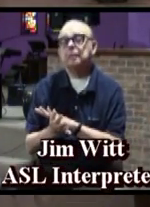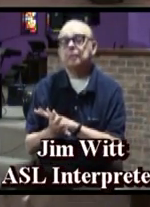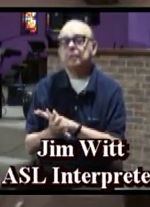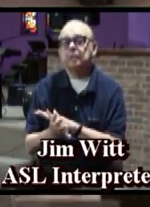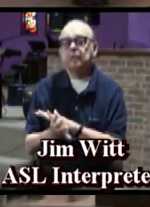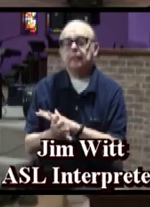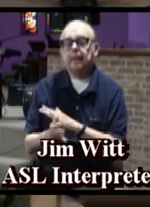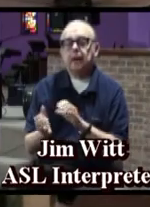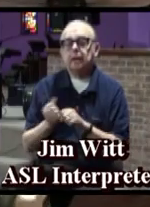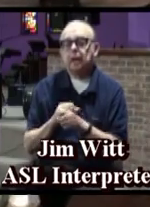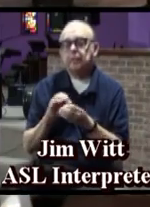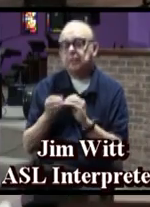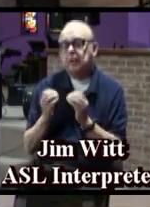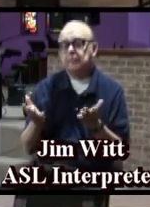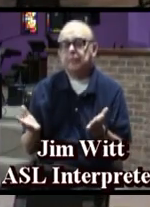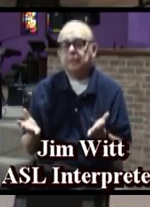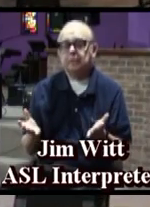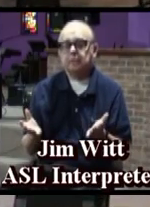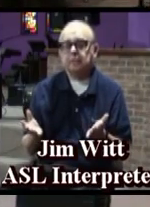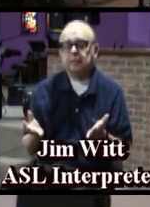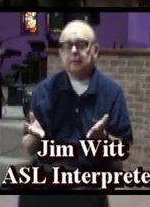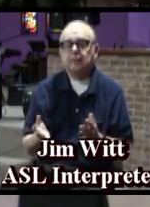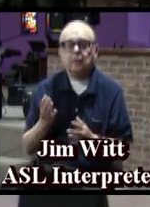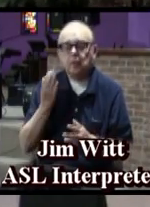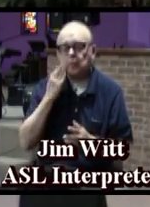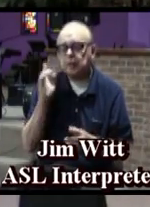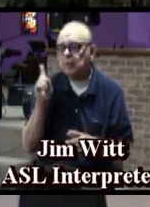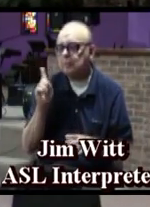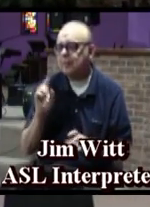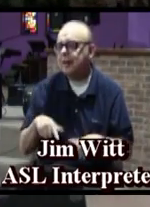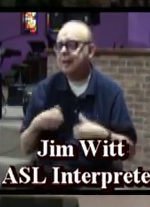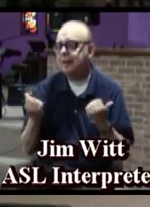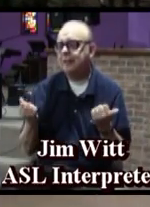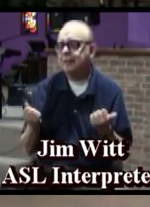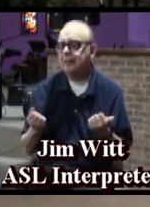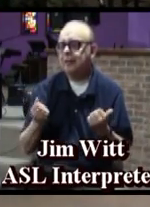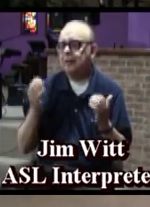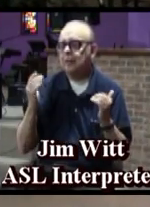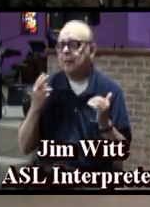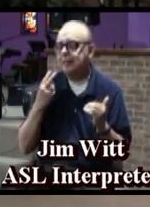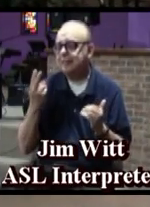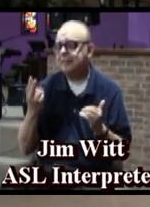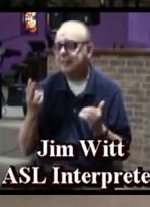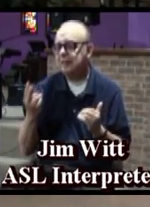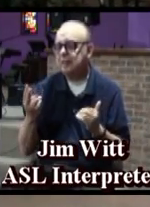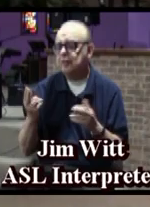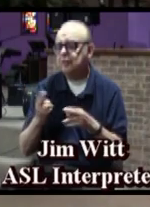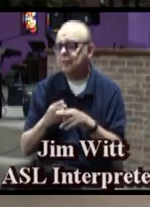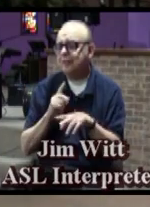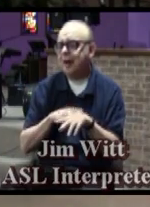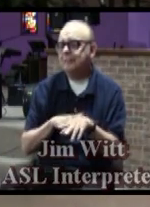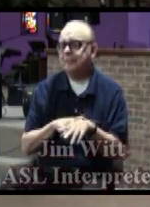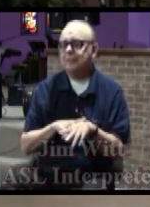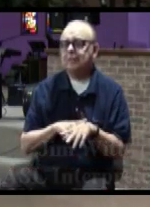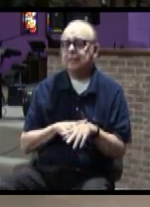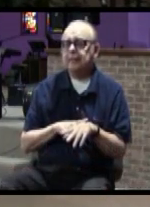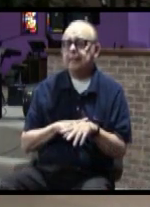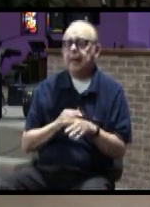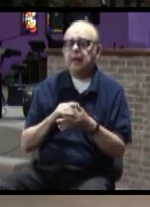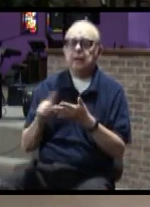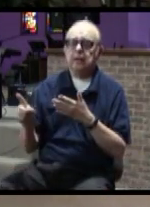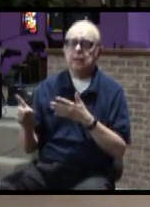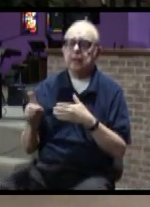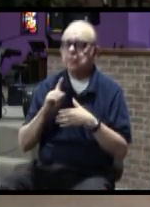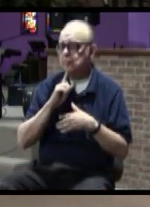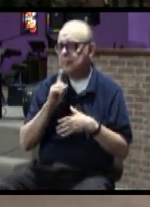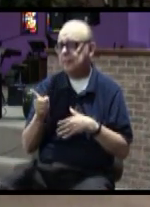morning. We got their numbers. We know where they live. And hopefully we'll see them again soon. And